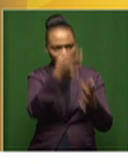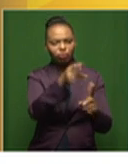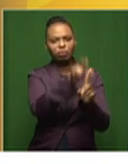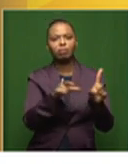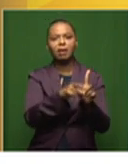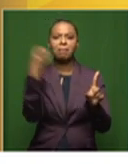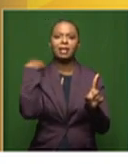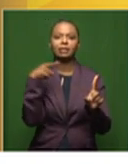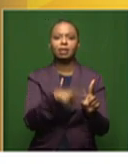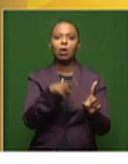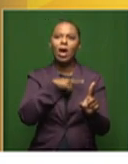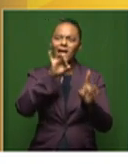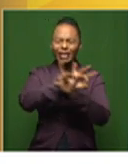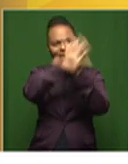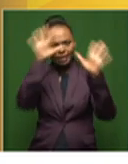there is